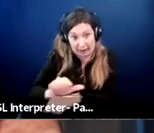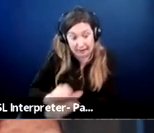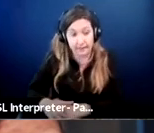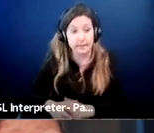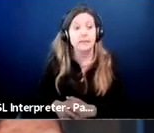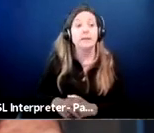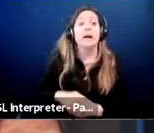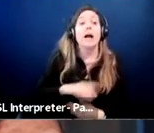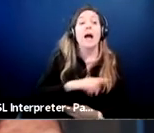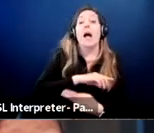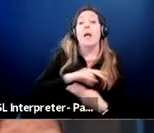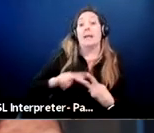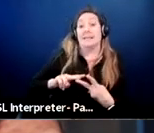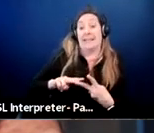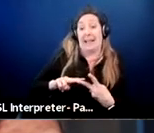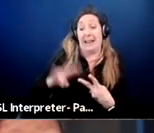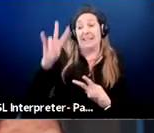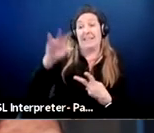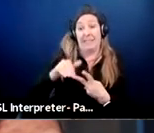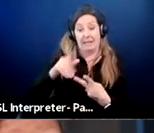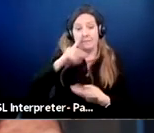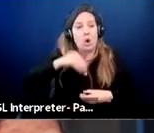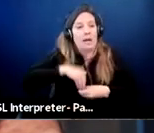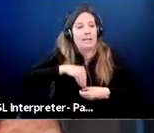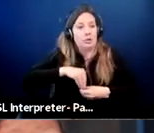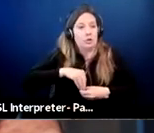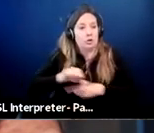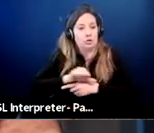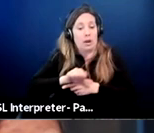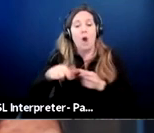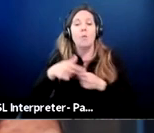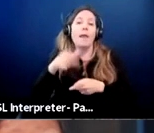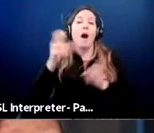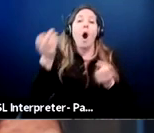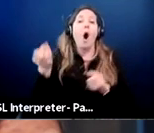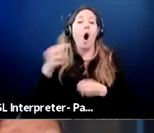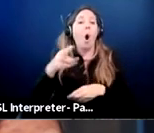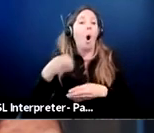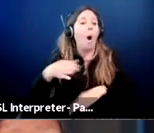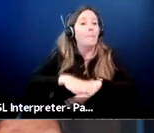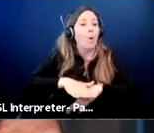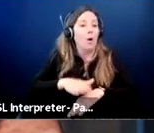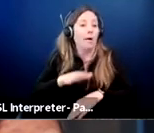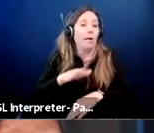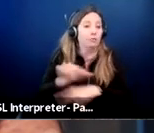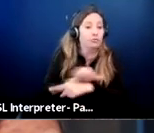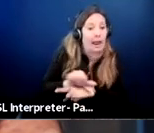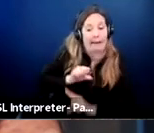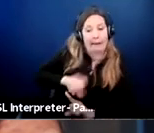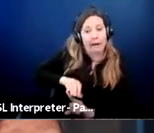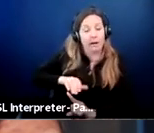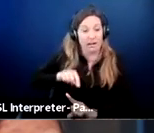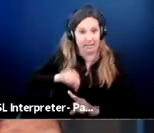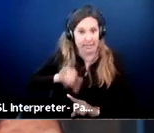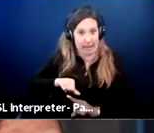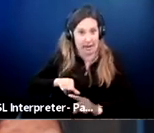a $7,000 grant for internal training. So when you're onboarding and training people. So what does this allow companies